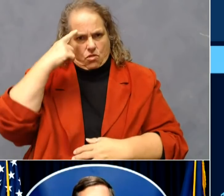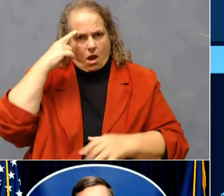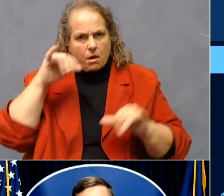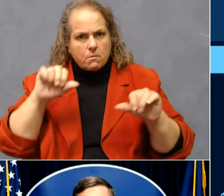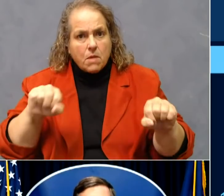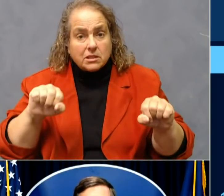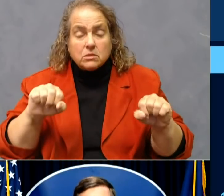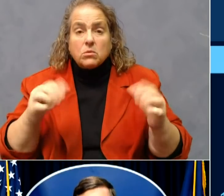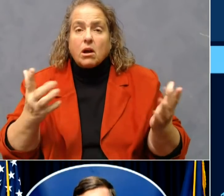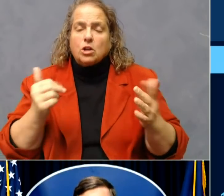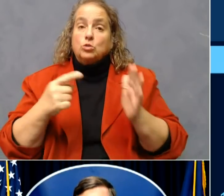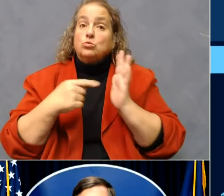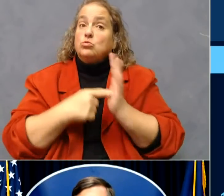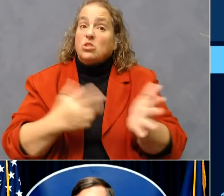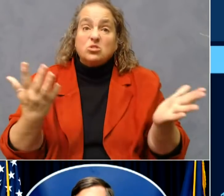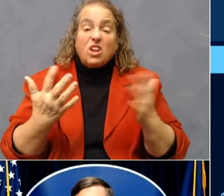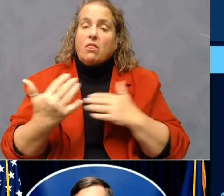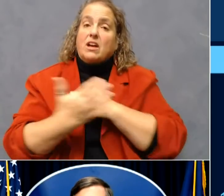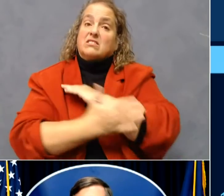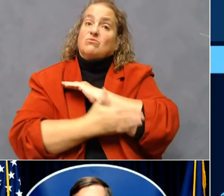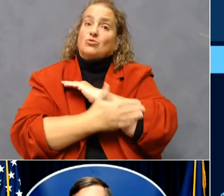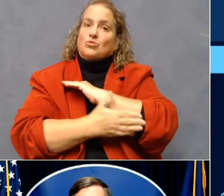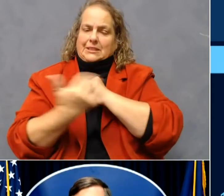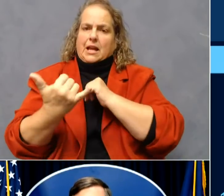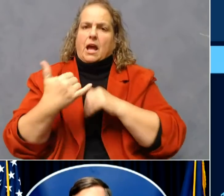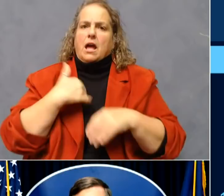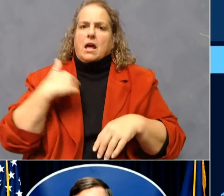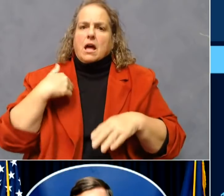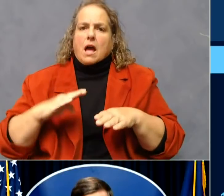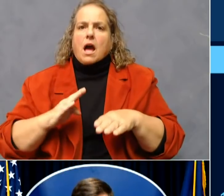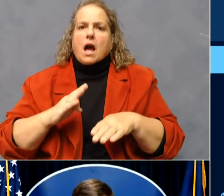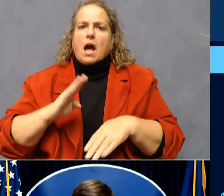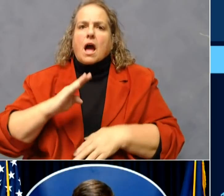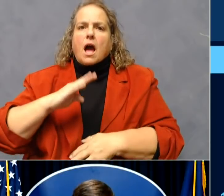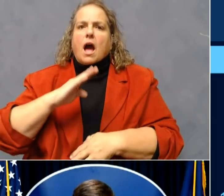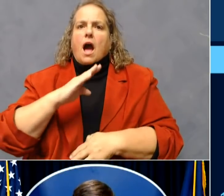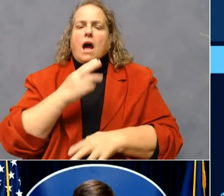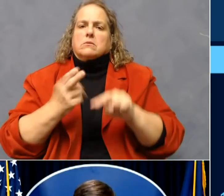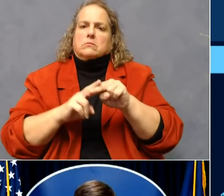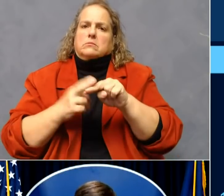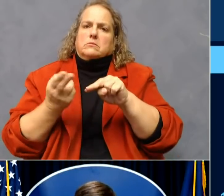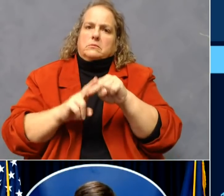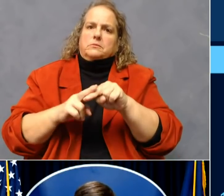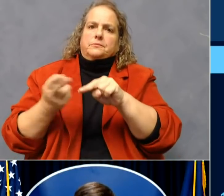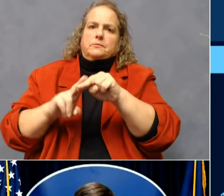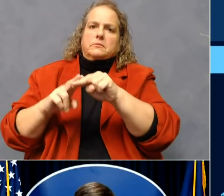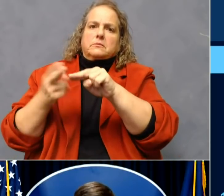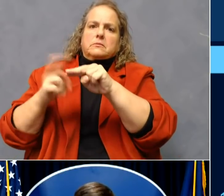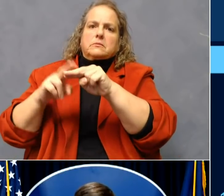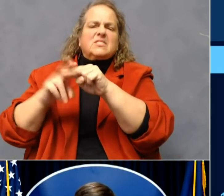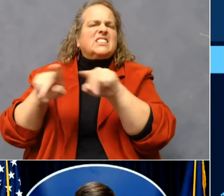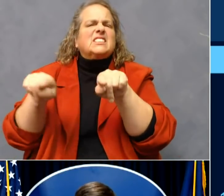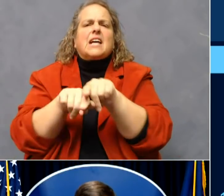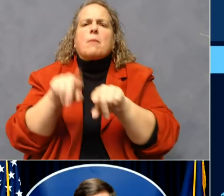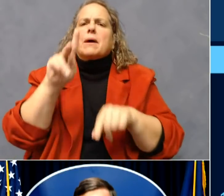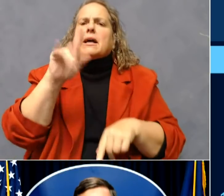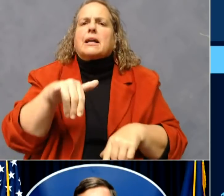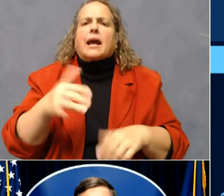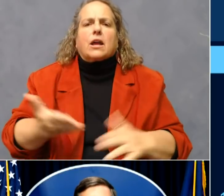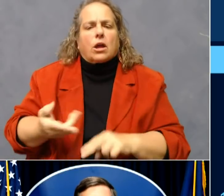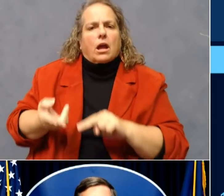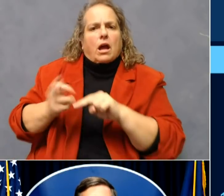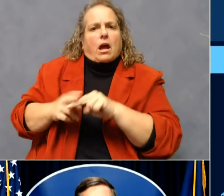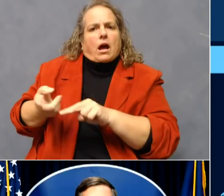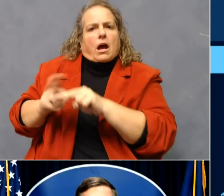country is in an exponential growth of this virus, just like our Commonwealth is. We've now lost